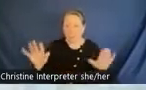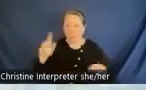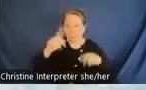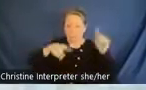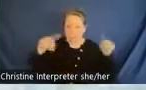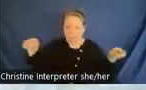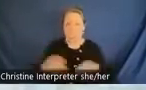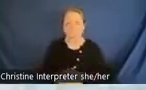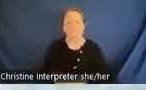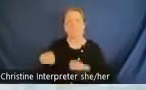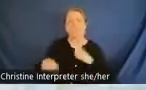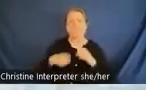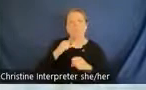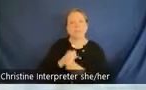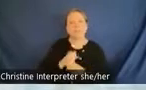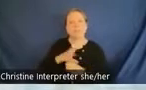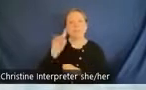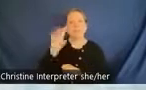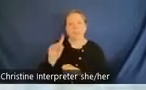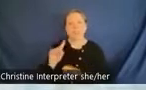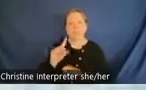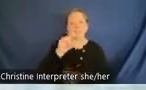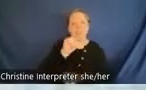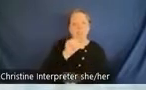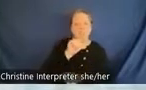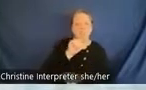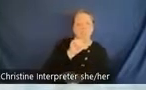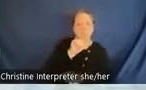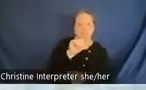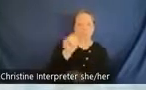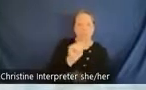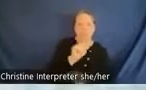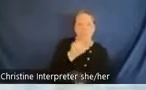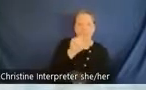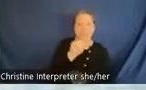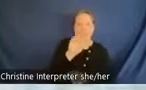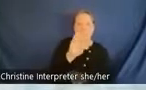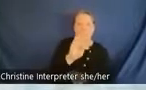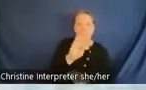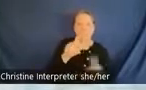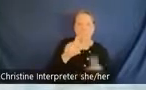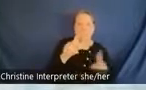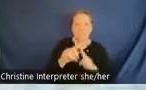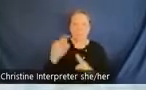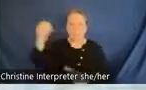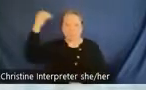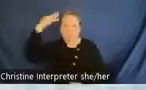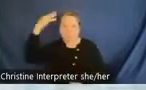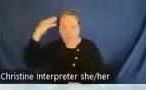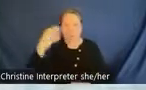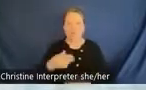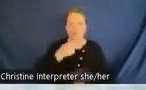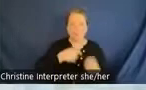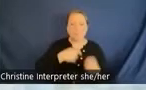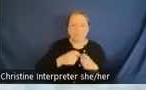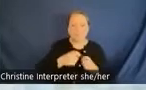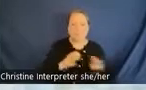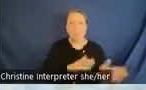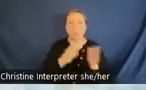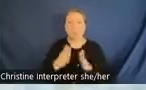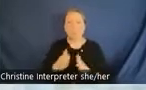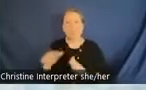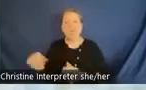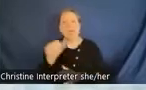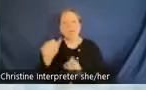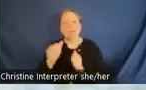year we've done some tub to shower conversions with Cathedral Square. We're doing same thing in Barton Apartments,